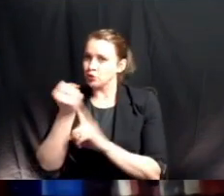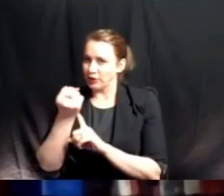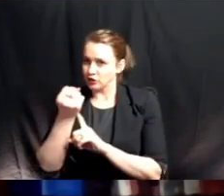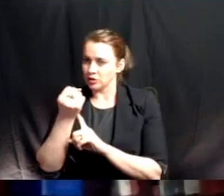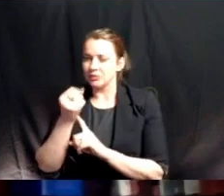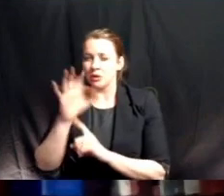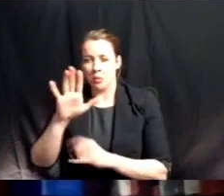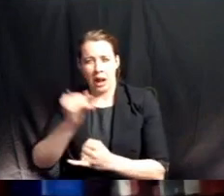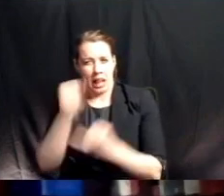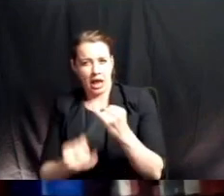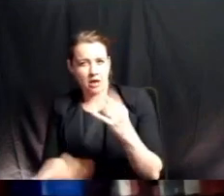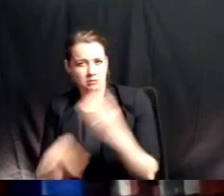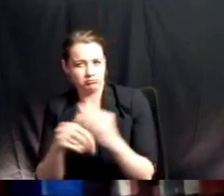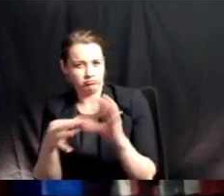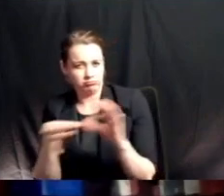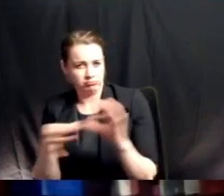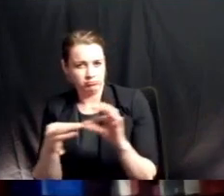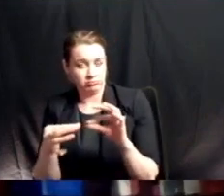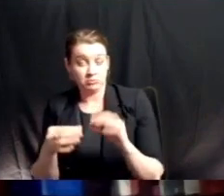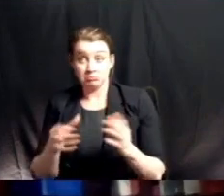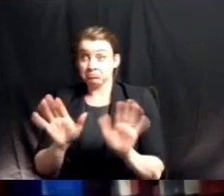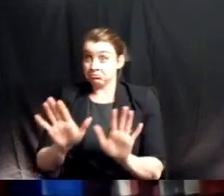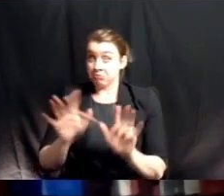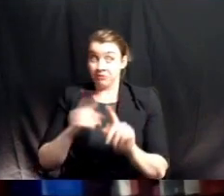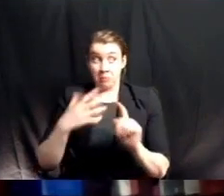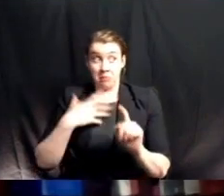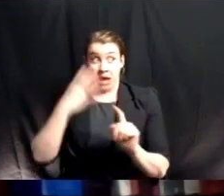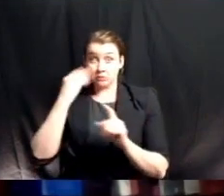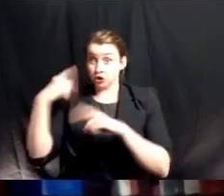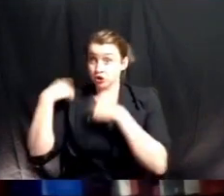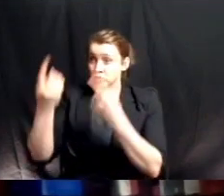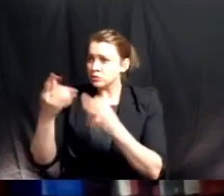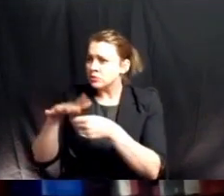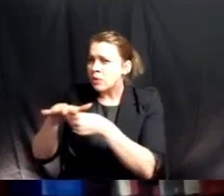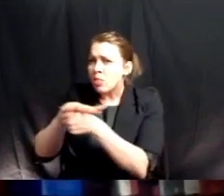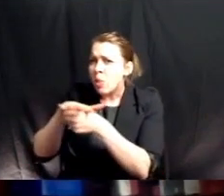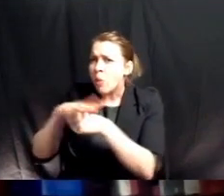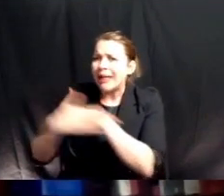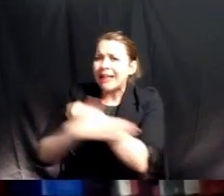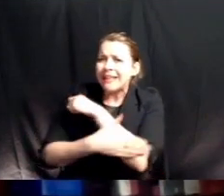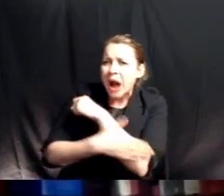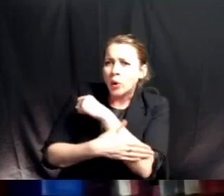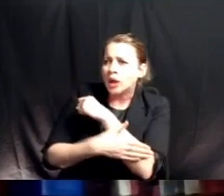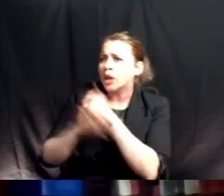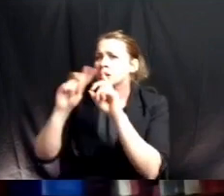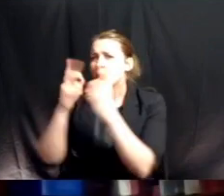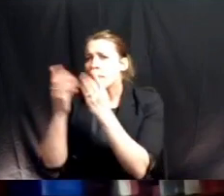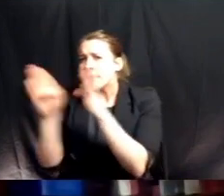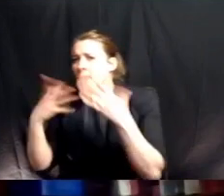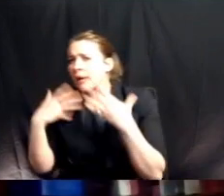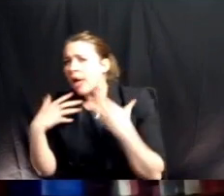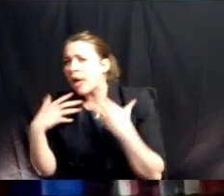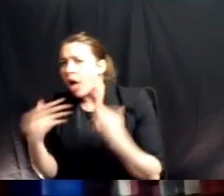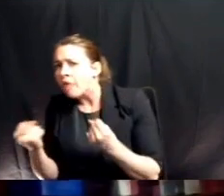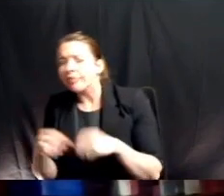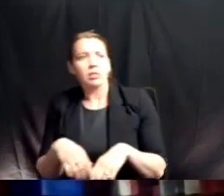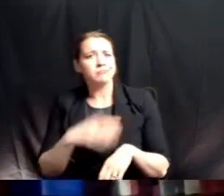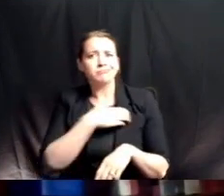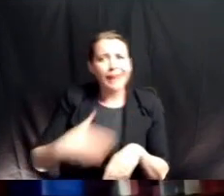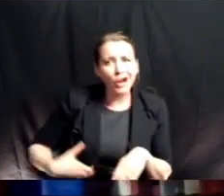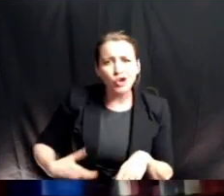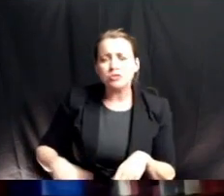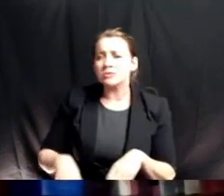Local officials have been very collaborative with us. The local county departments of public health, the many of the county